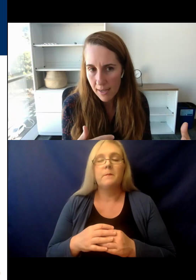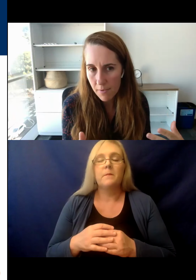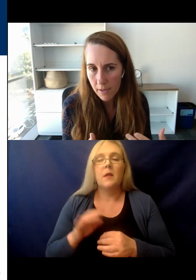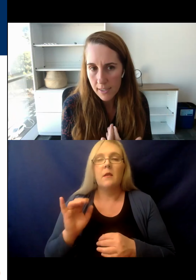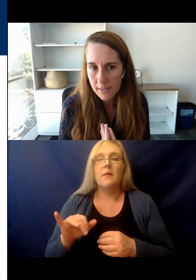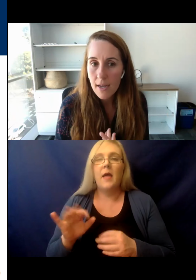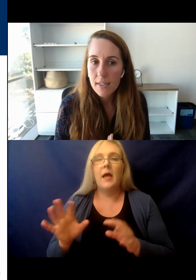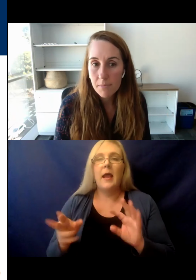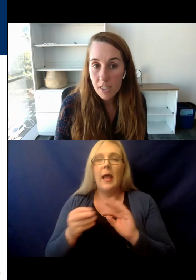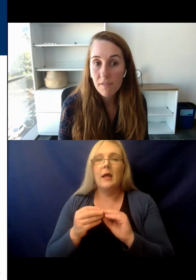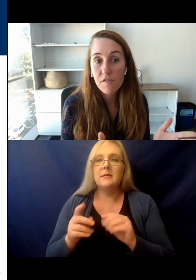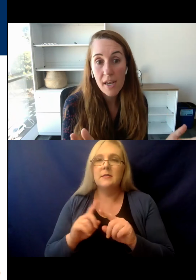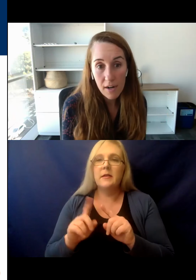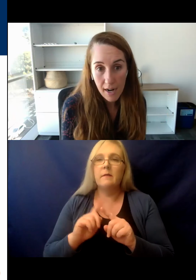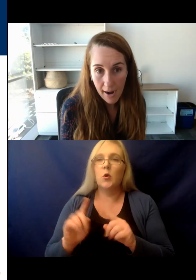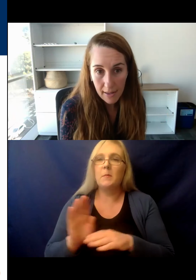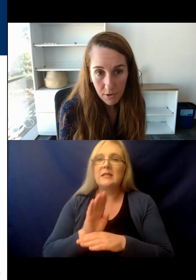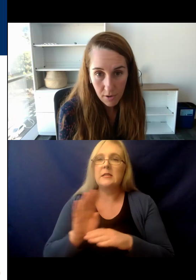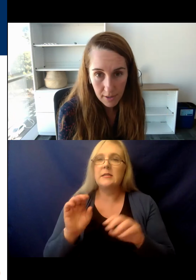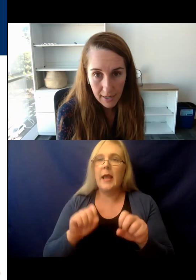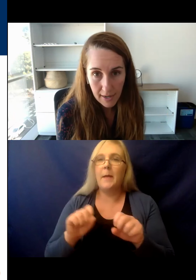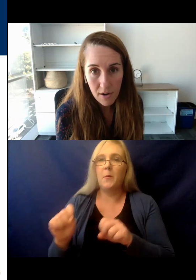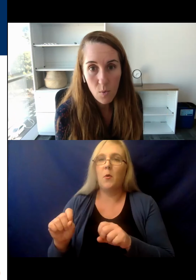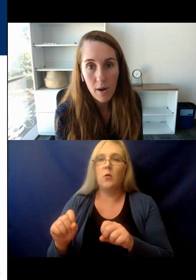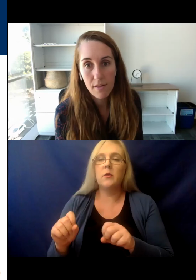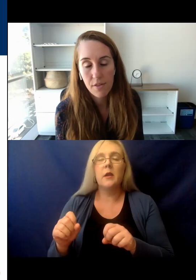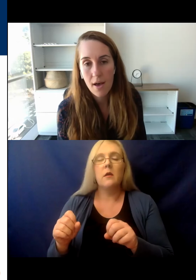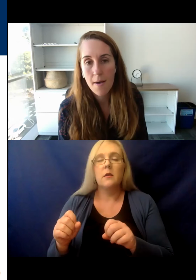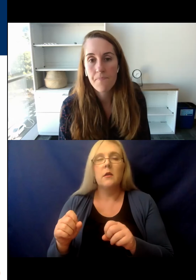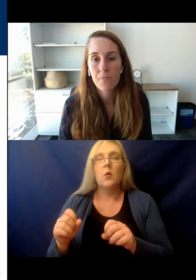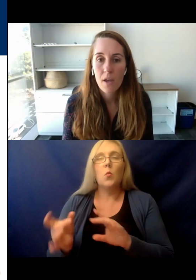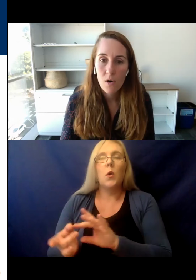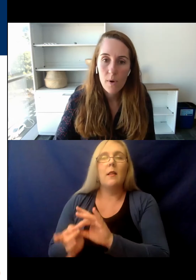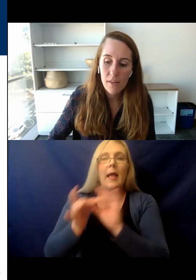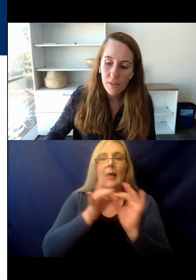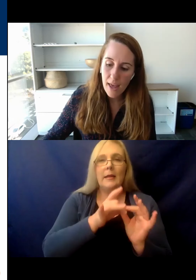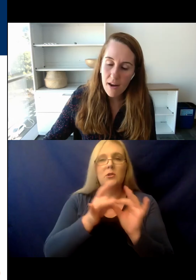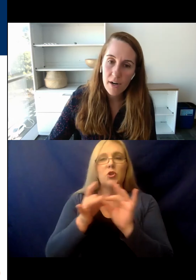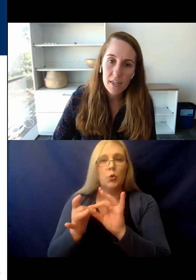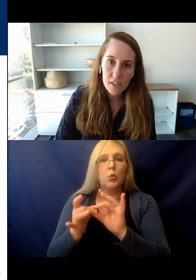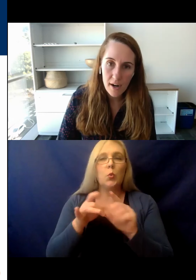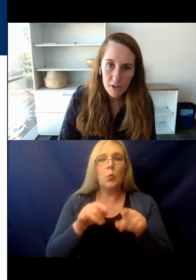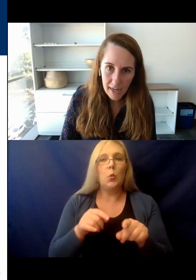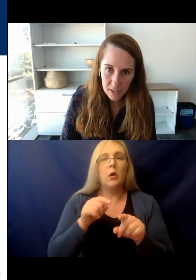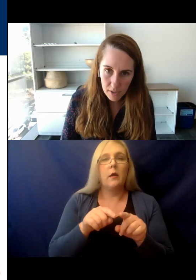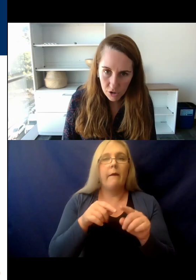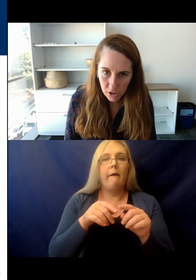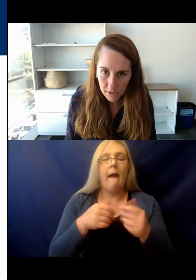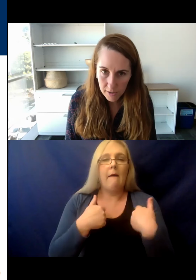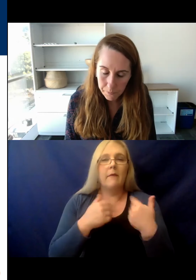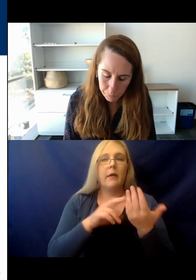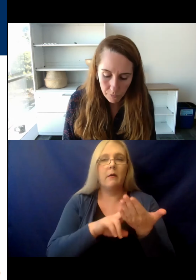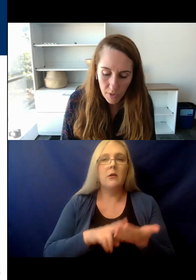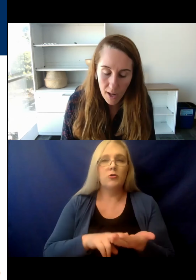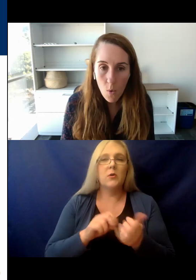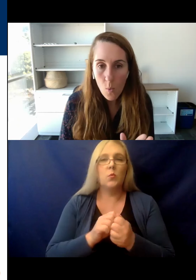business capabilities seems to be very highly correlated with entering into contracts with